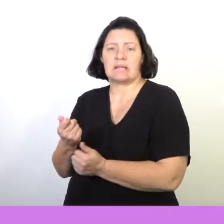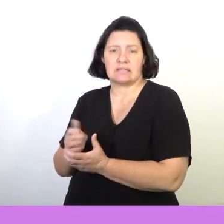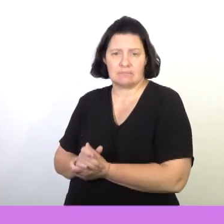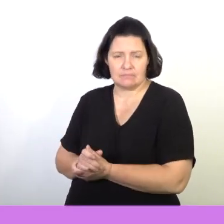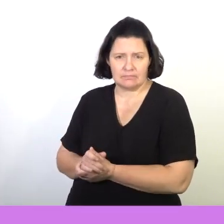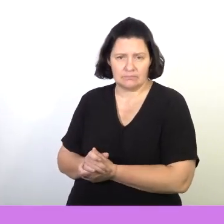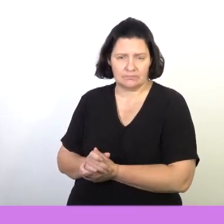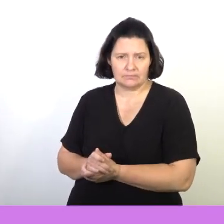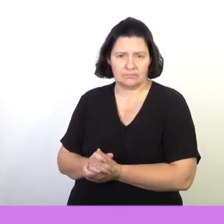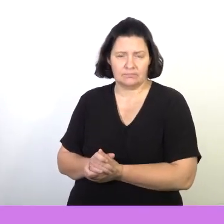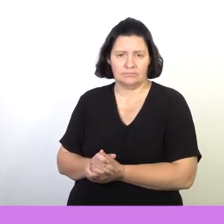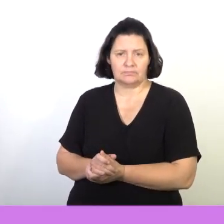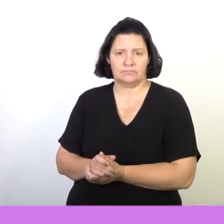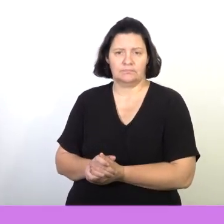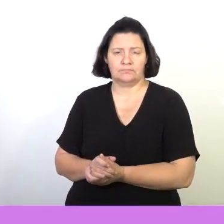selling price.